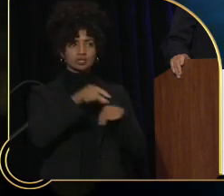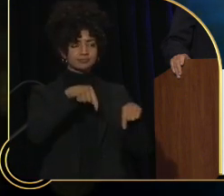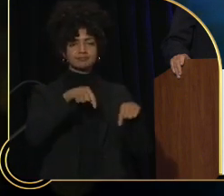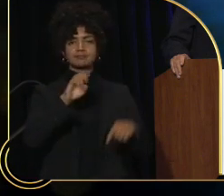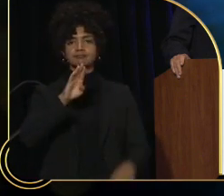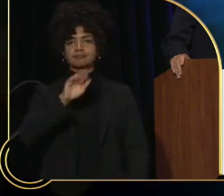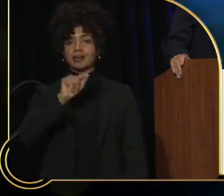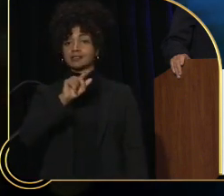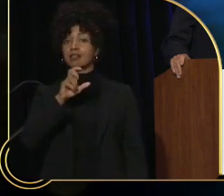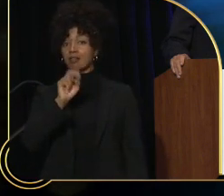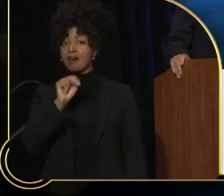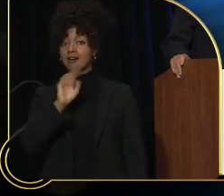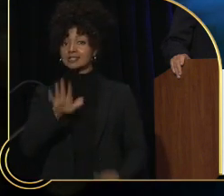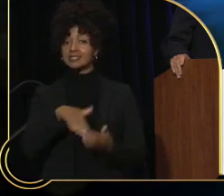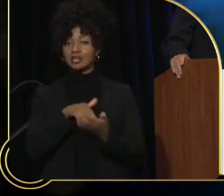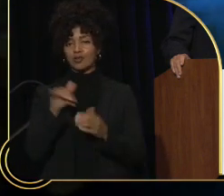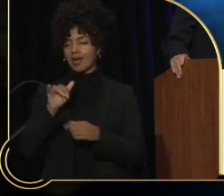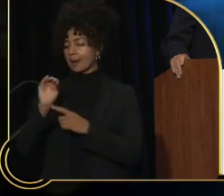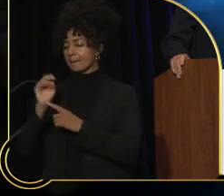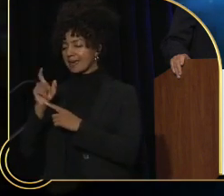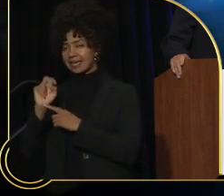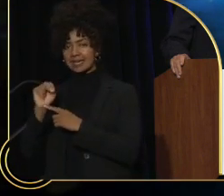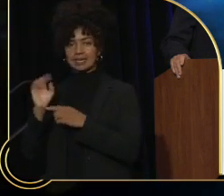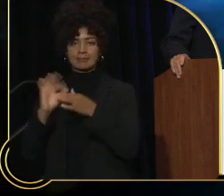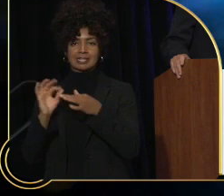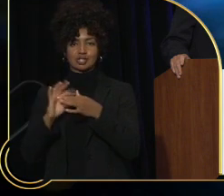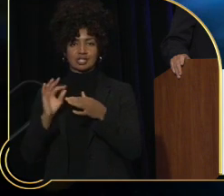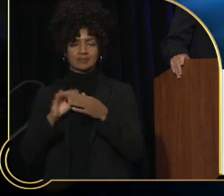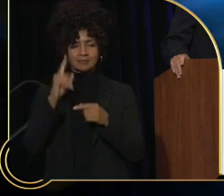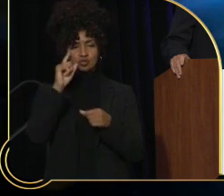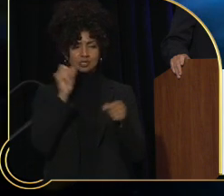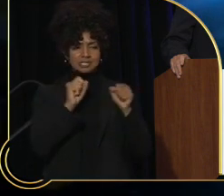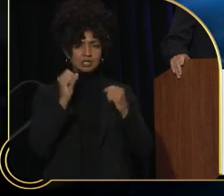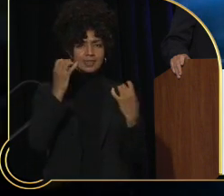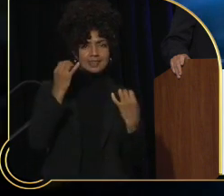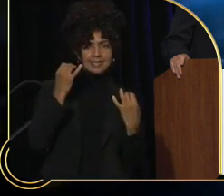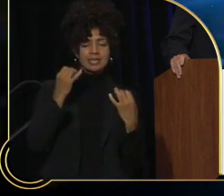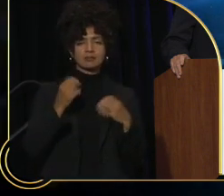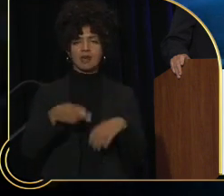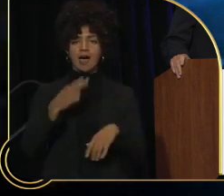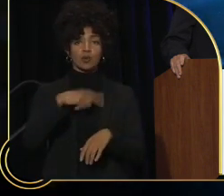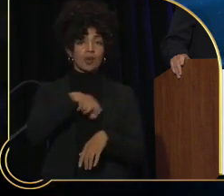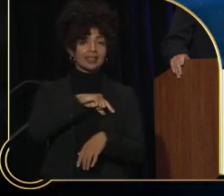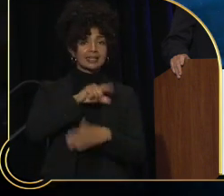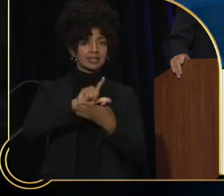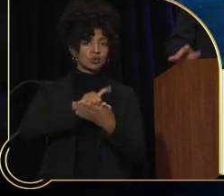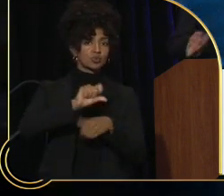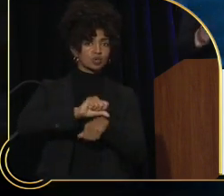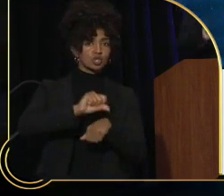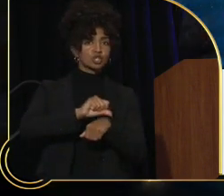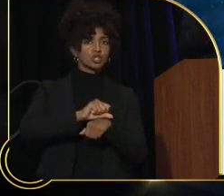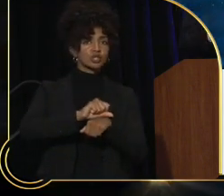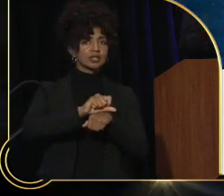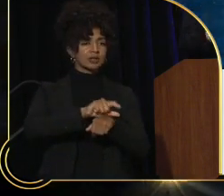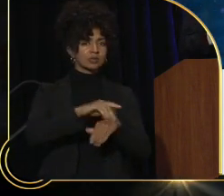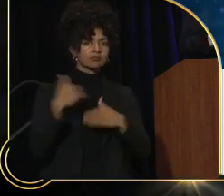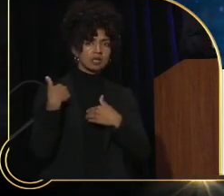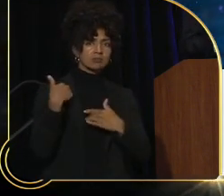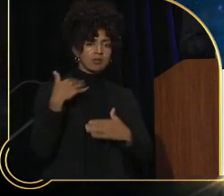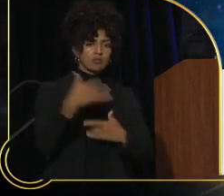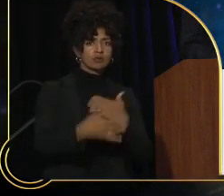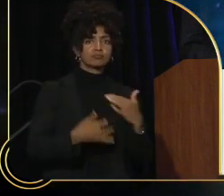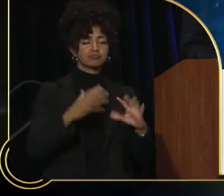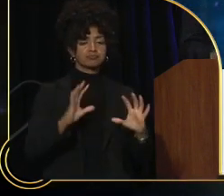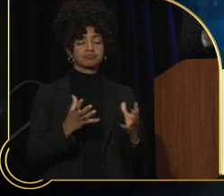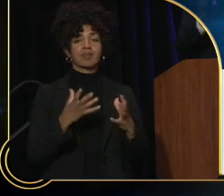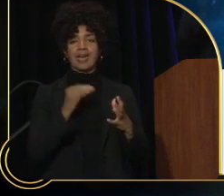Megan mentioned, its strategic thinking, the high quality legal work it did, and also this attention